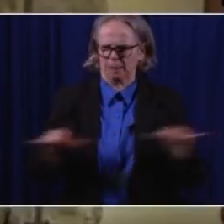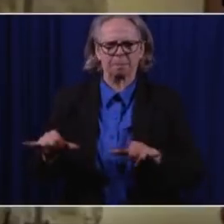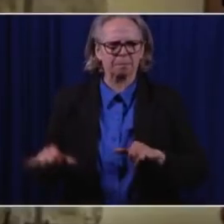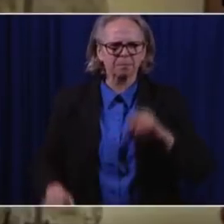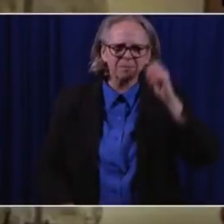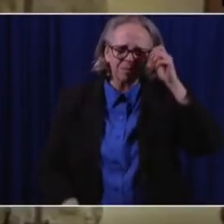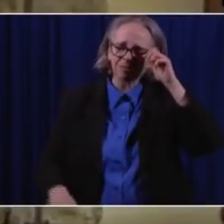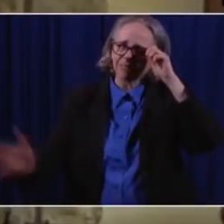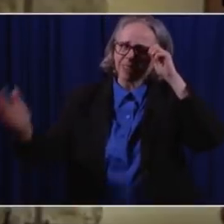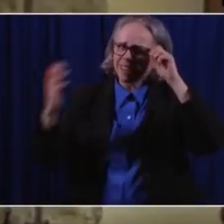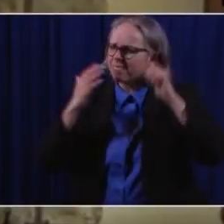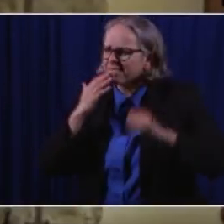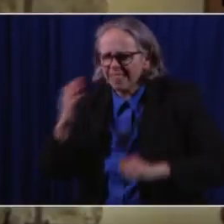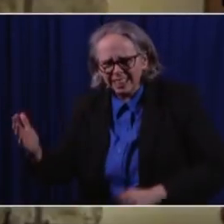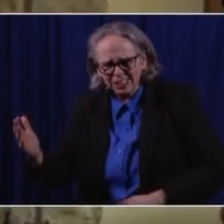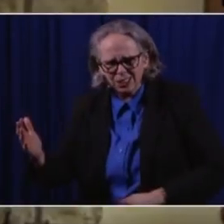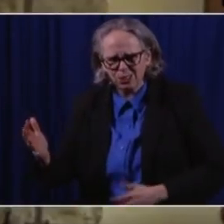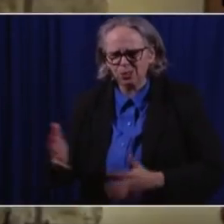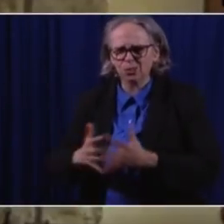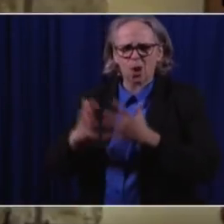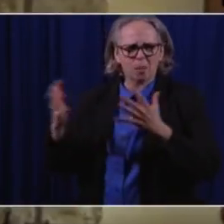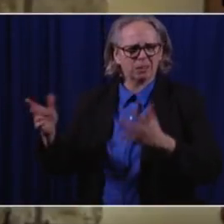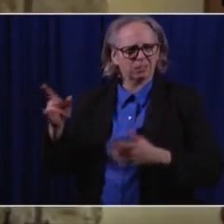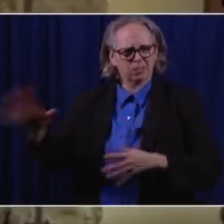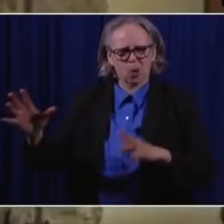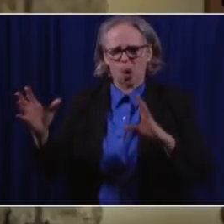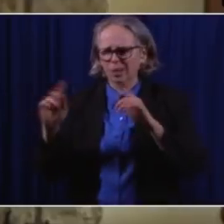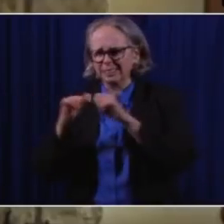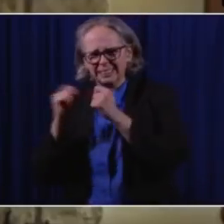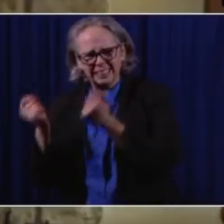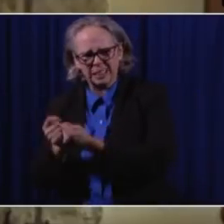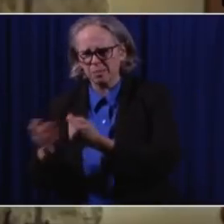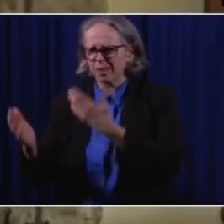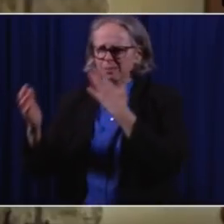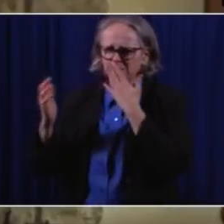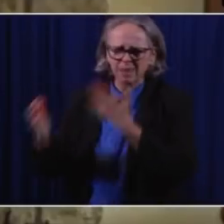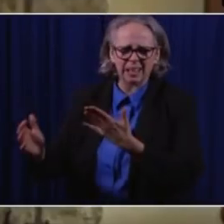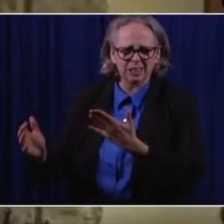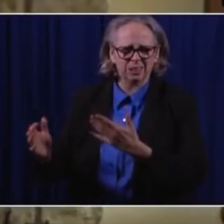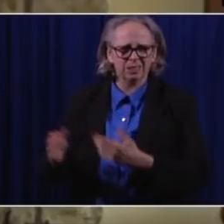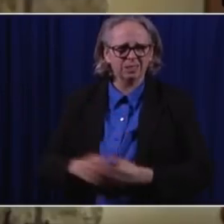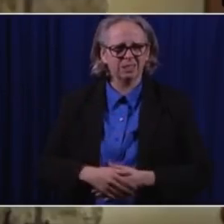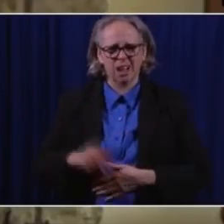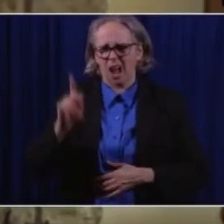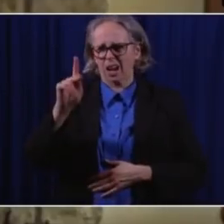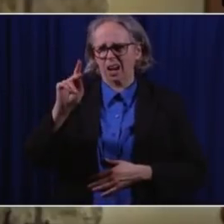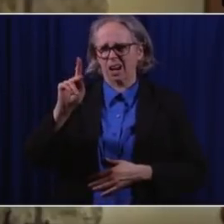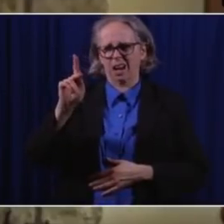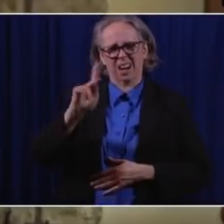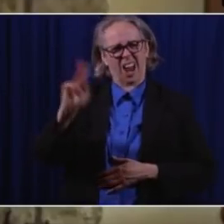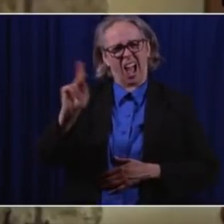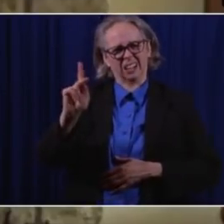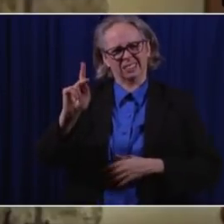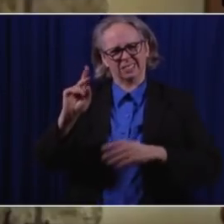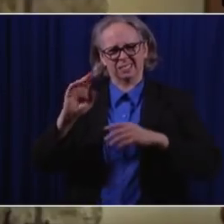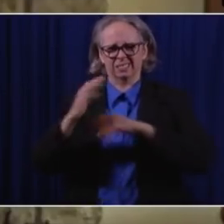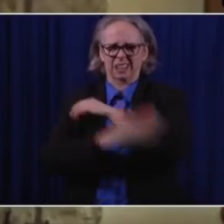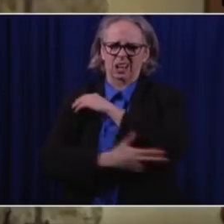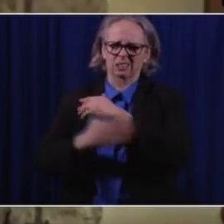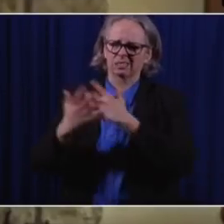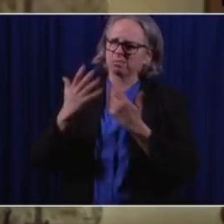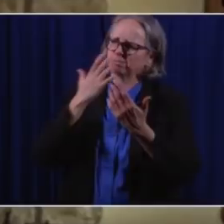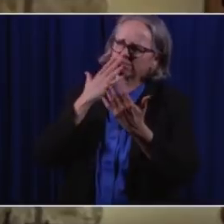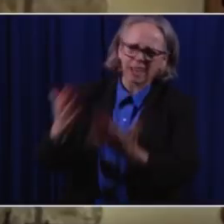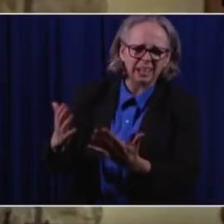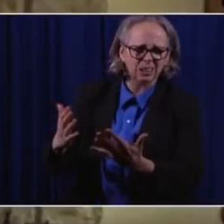much. Please thank all your team in Knox County, the hospital, who are doing such a great job. And we are very, very